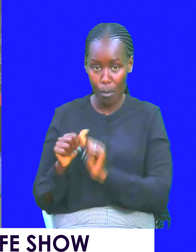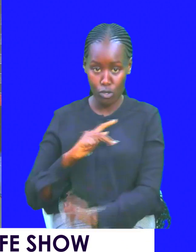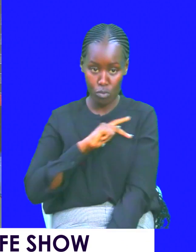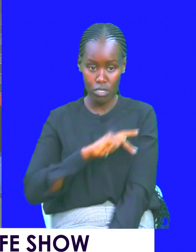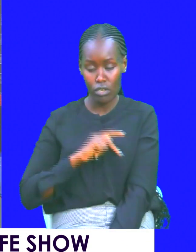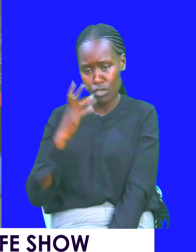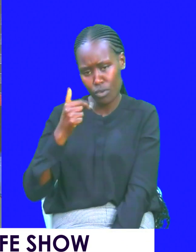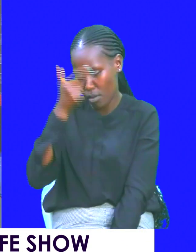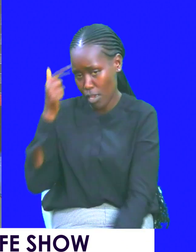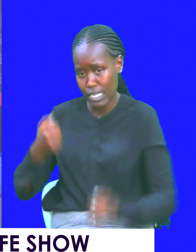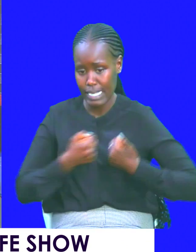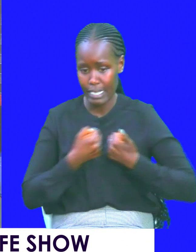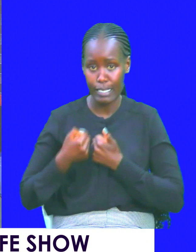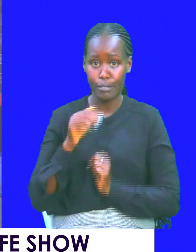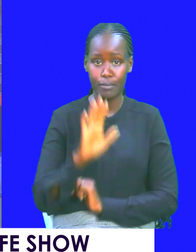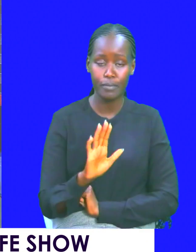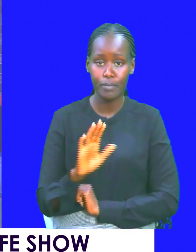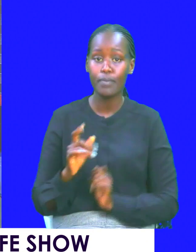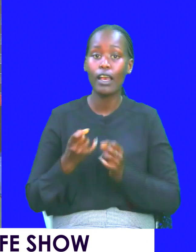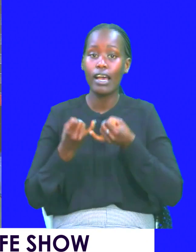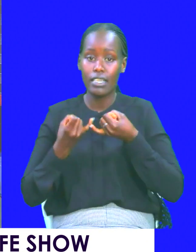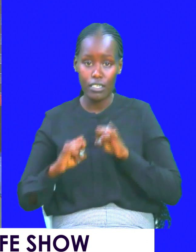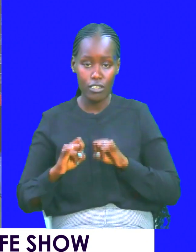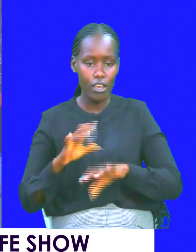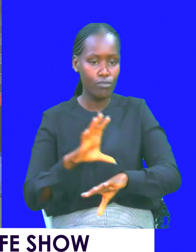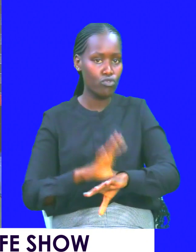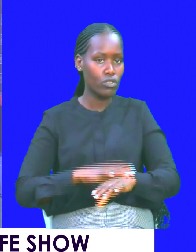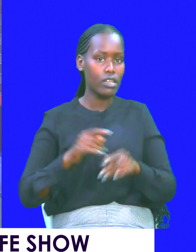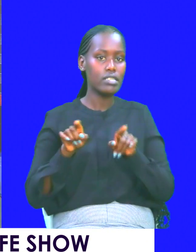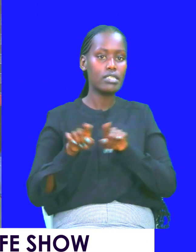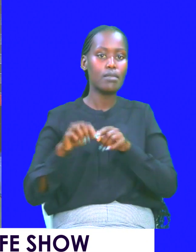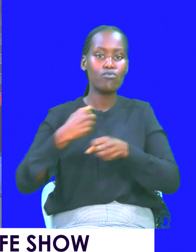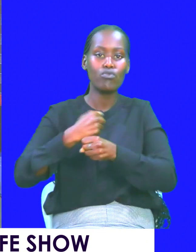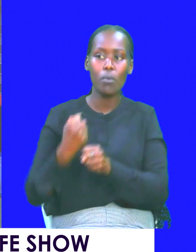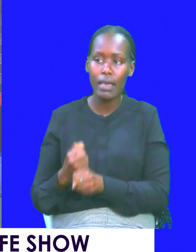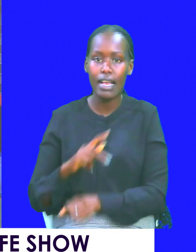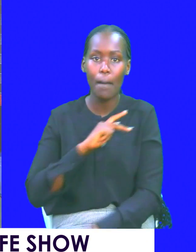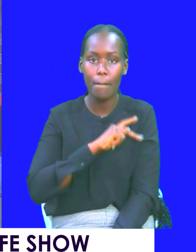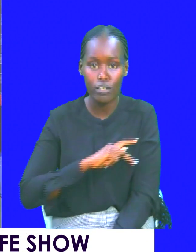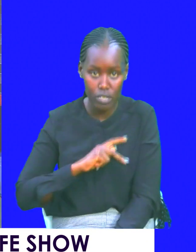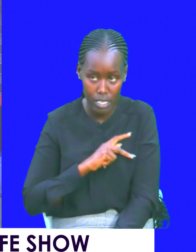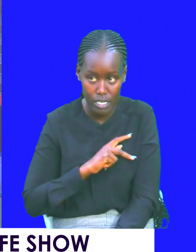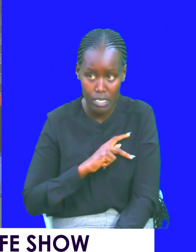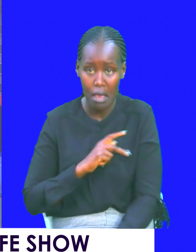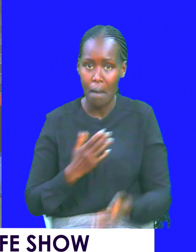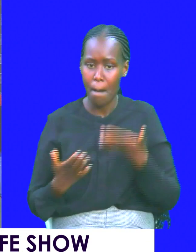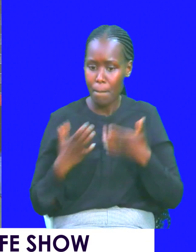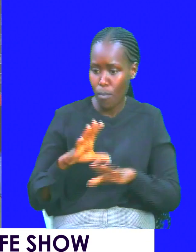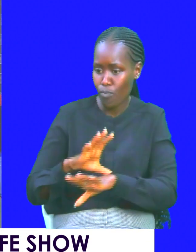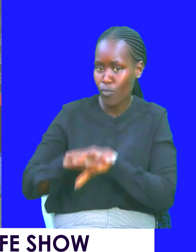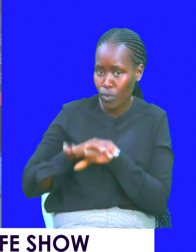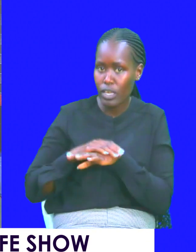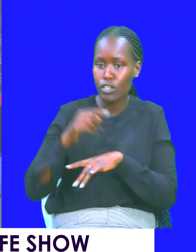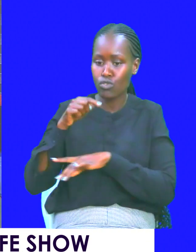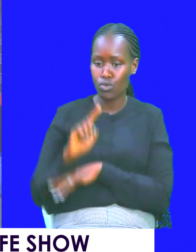your challenge of trying to gain, to form an identity, you may get yourself into an